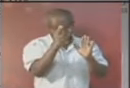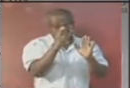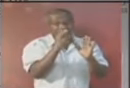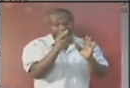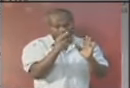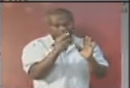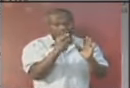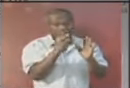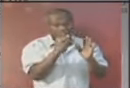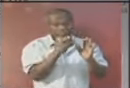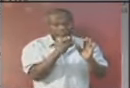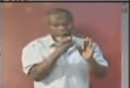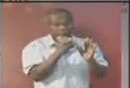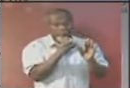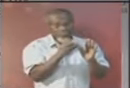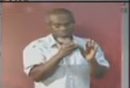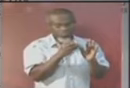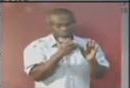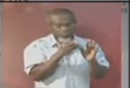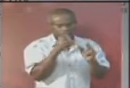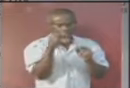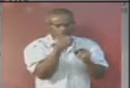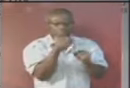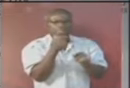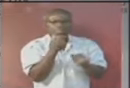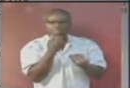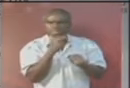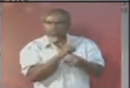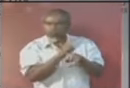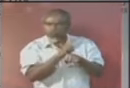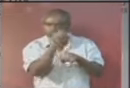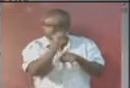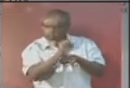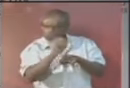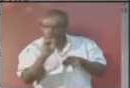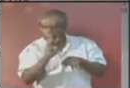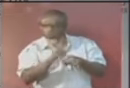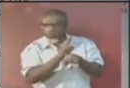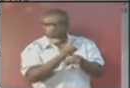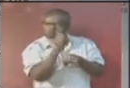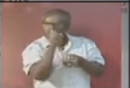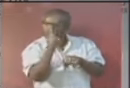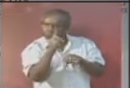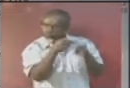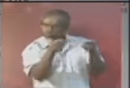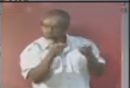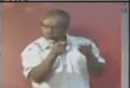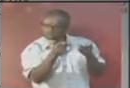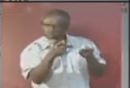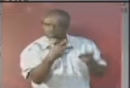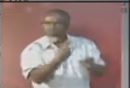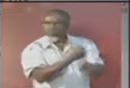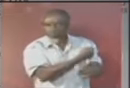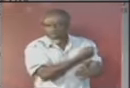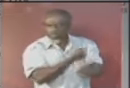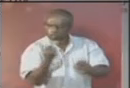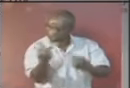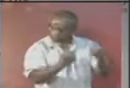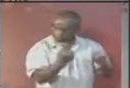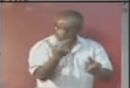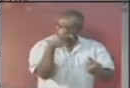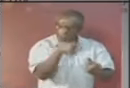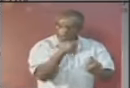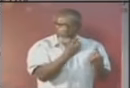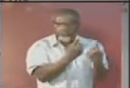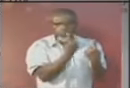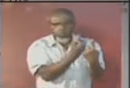for their vaccination program. We saw that, as you said, they sent out dates so that correspond. That was one way they can deal